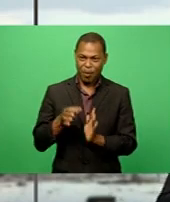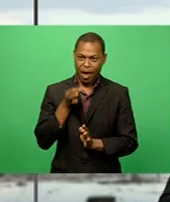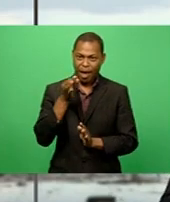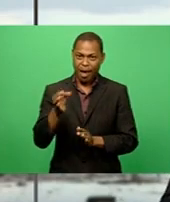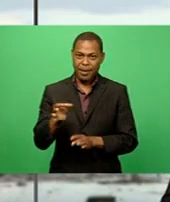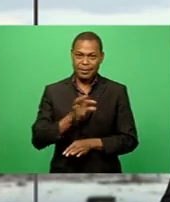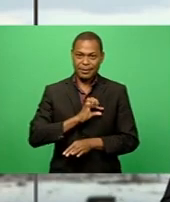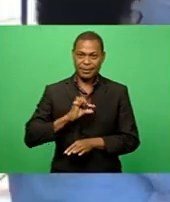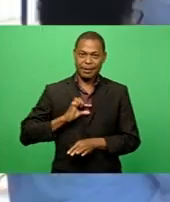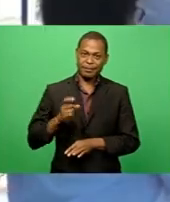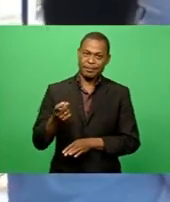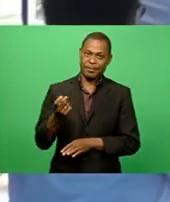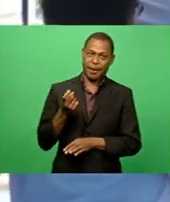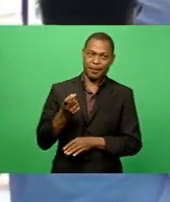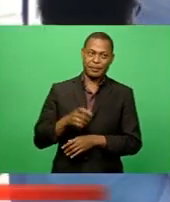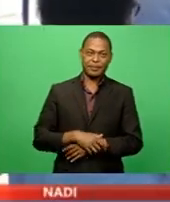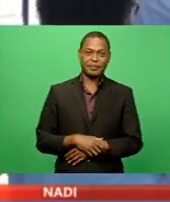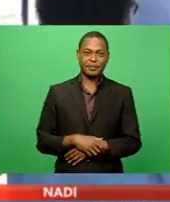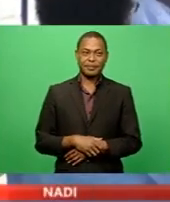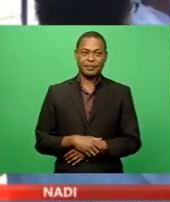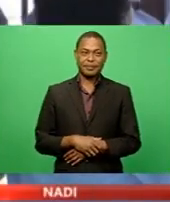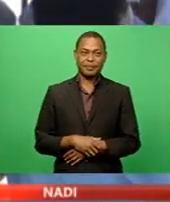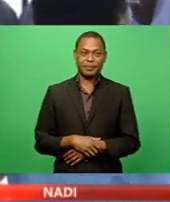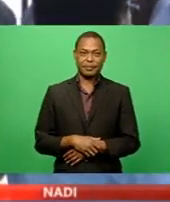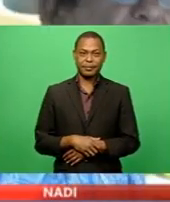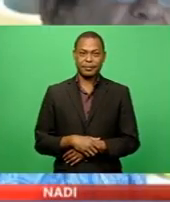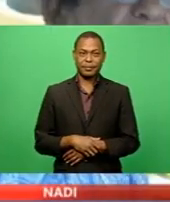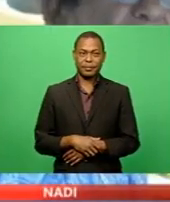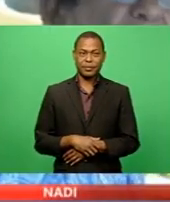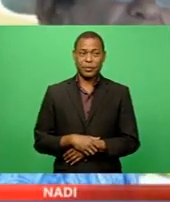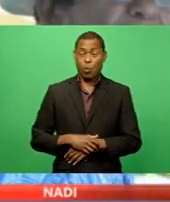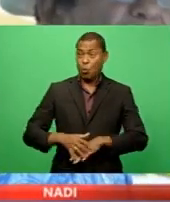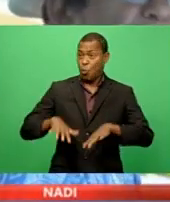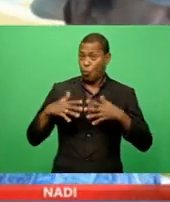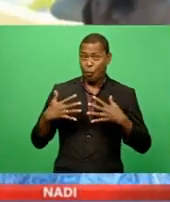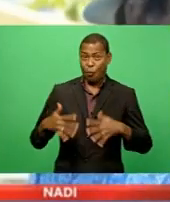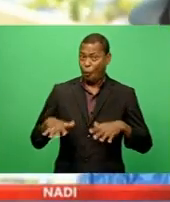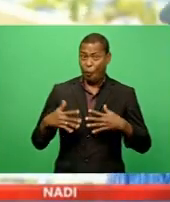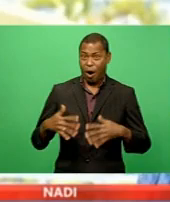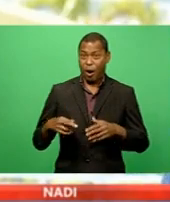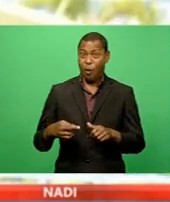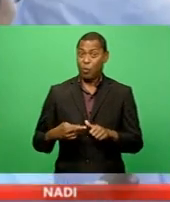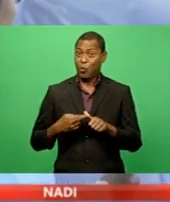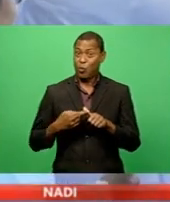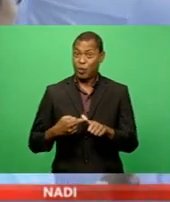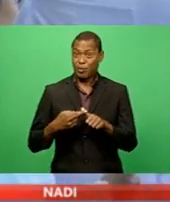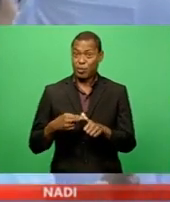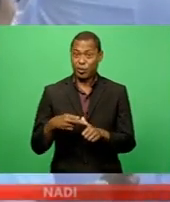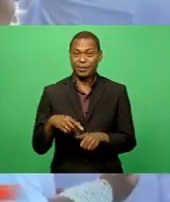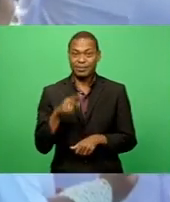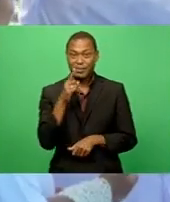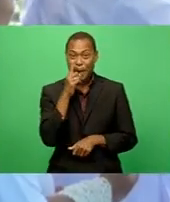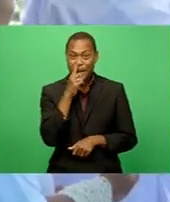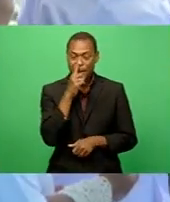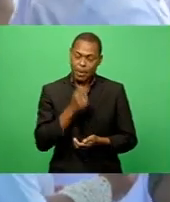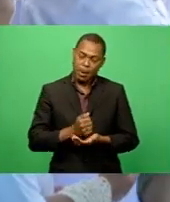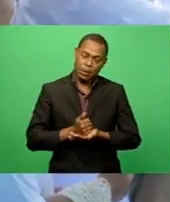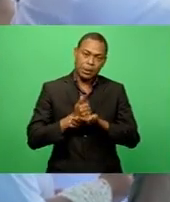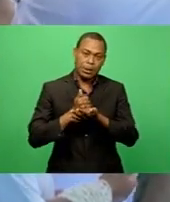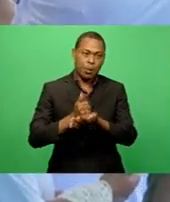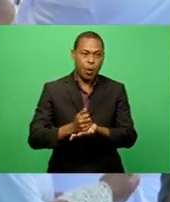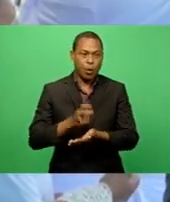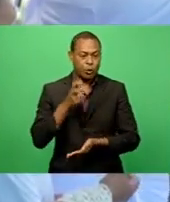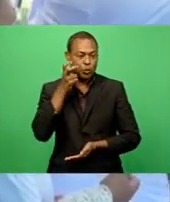Naikaso. They've been blown away with the response and demand shown by Fijians who continue to support the tourism